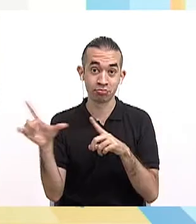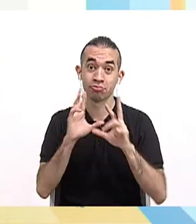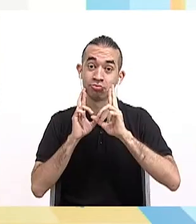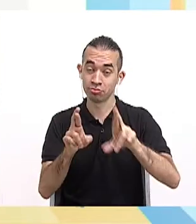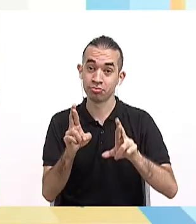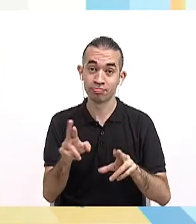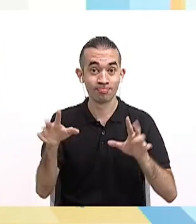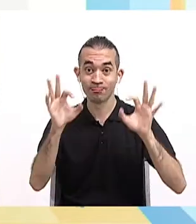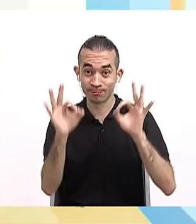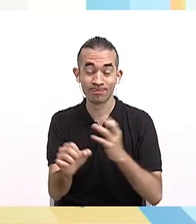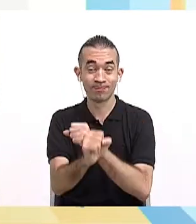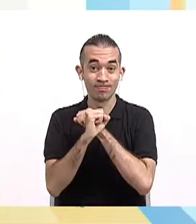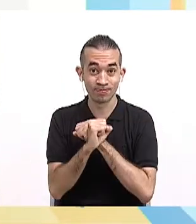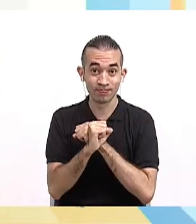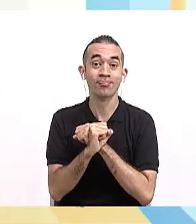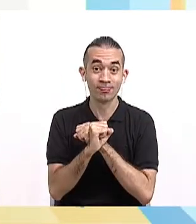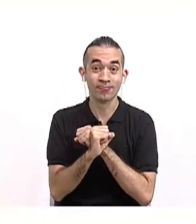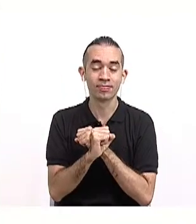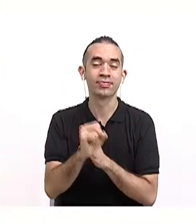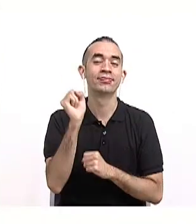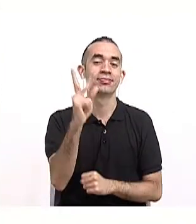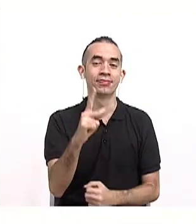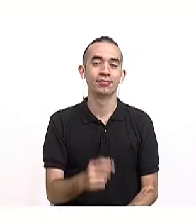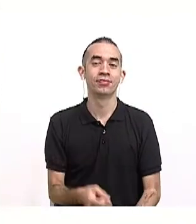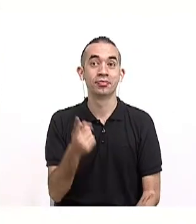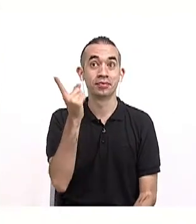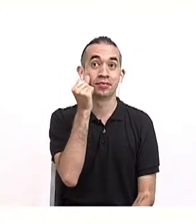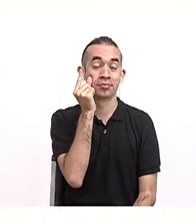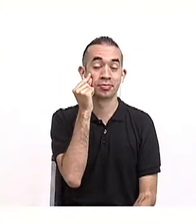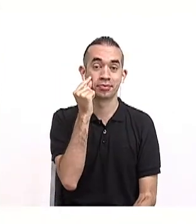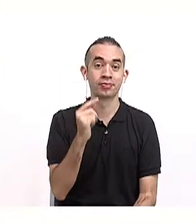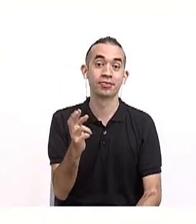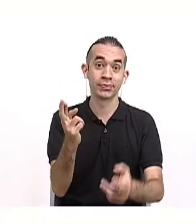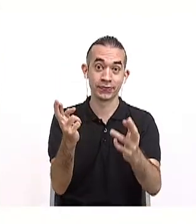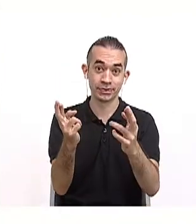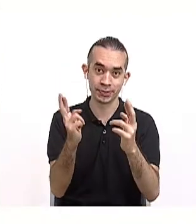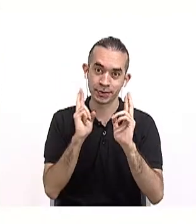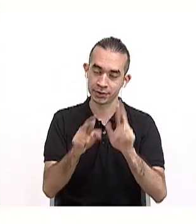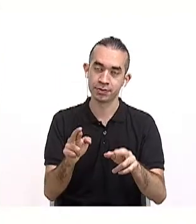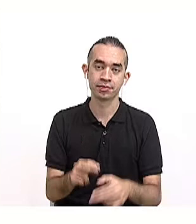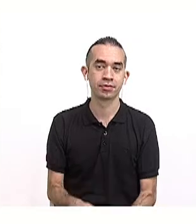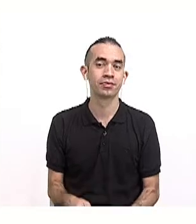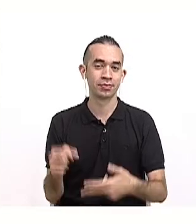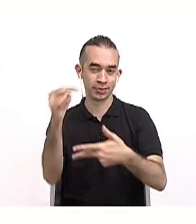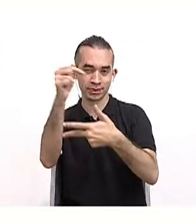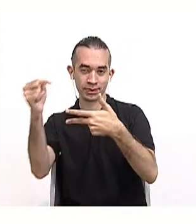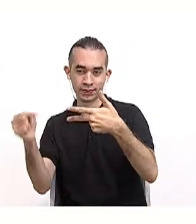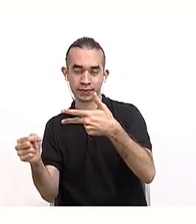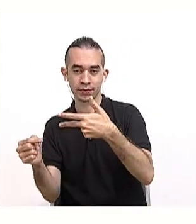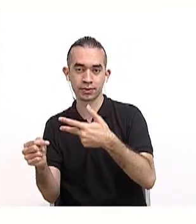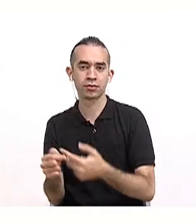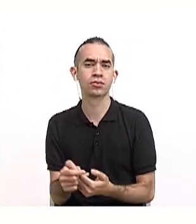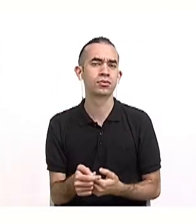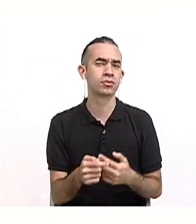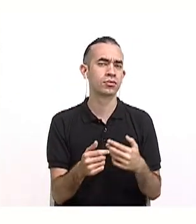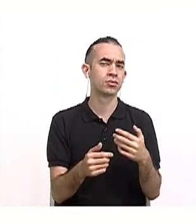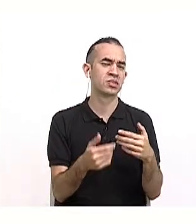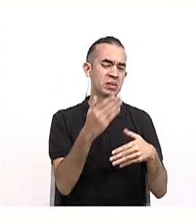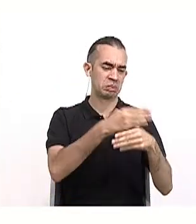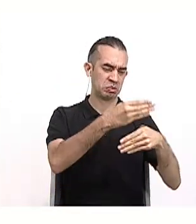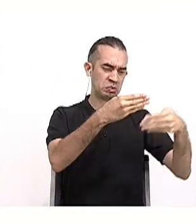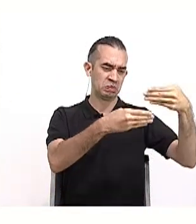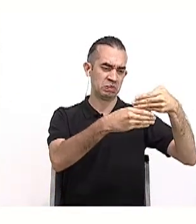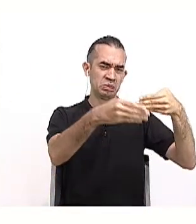You sure? Yes? Okay, let's see the answers. So we have those three ideas. What is bricks to